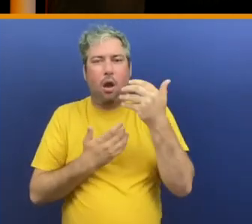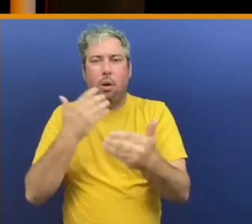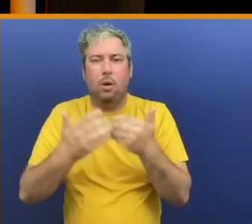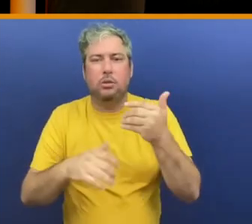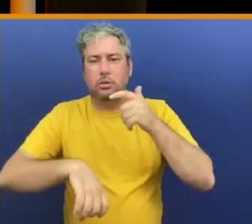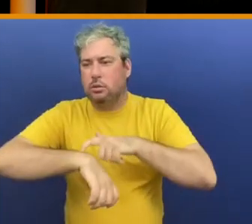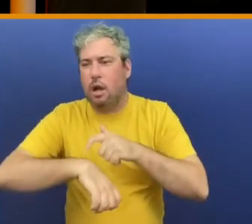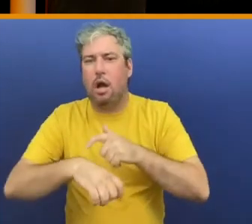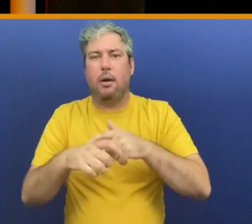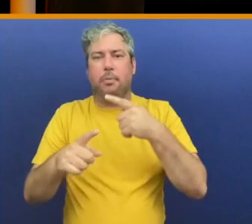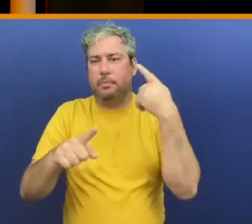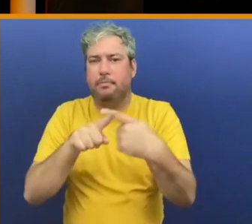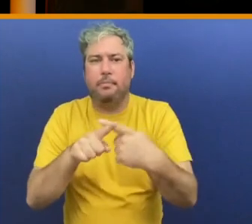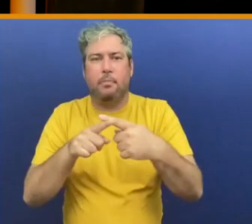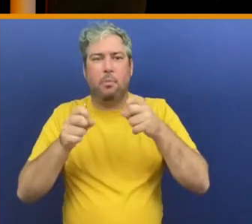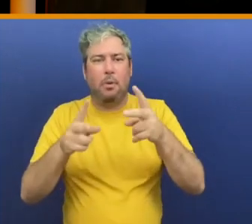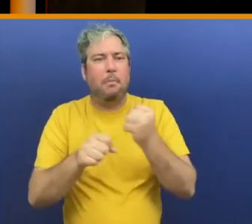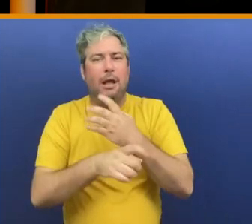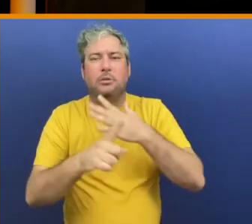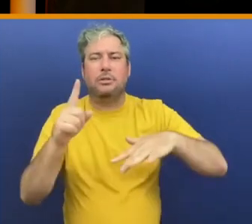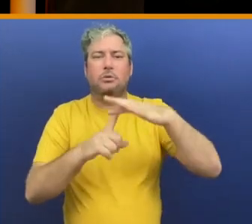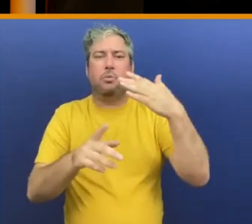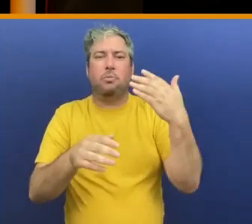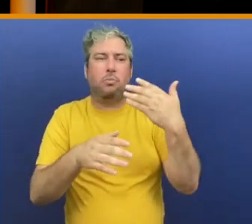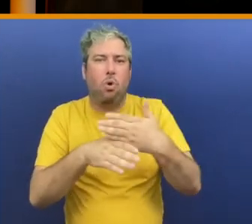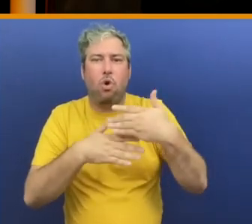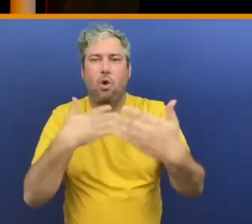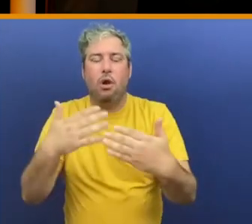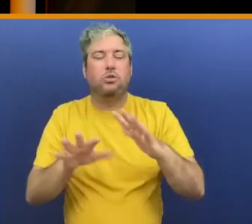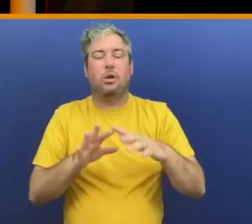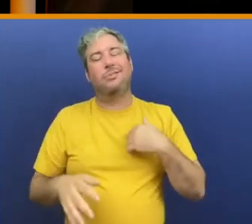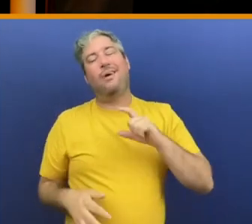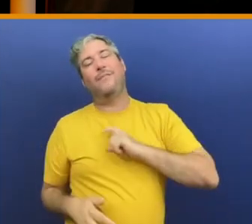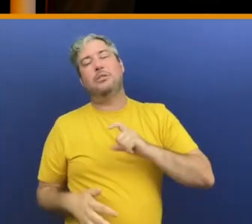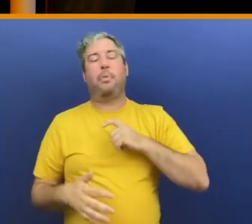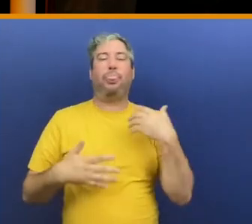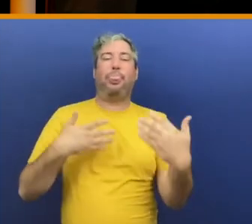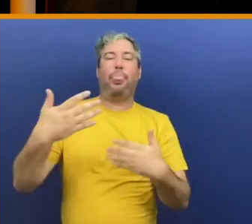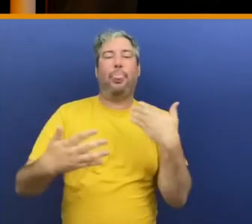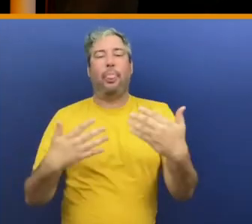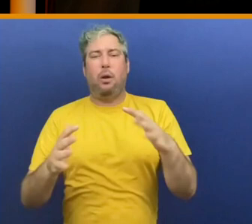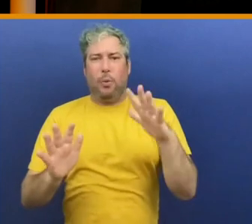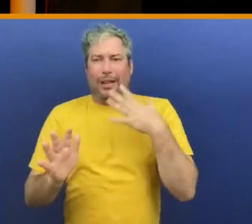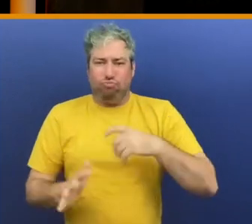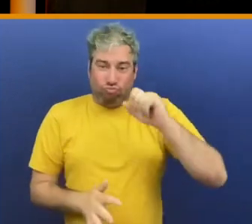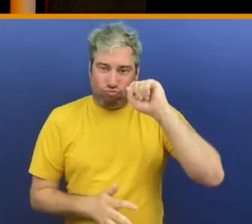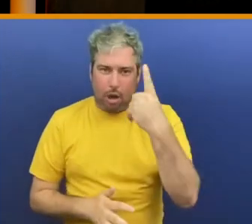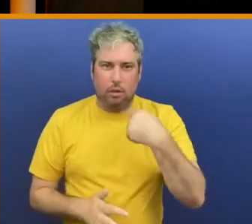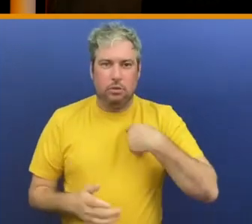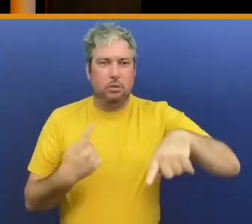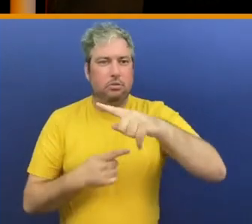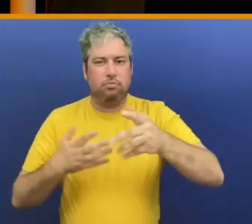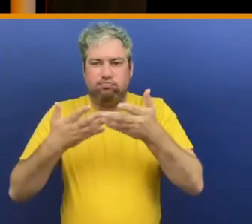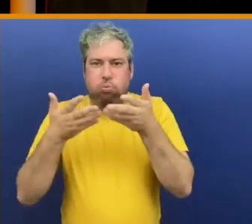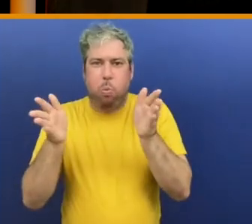comfortable. And we too need to recognise that we are in a broad and widening competitive landscape, not competitive with